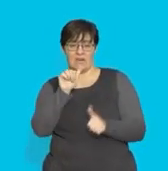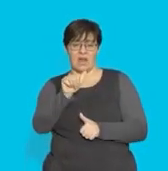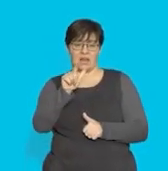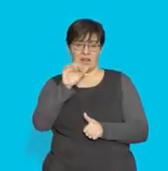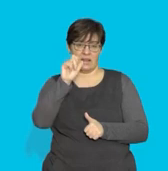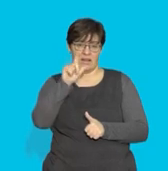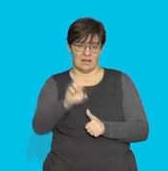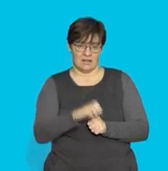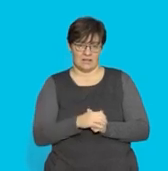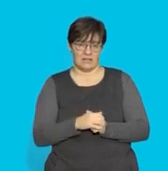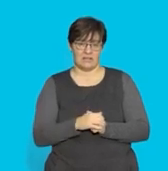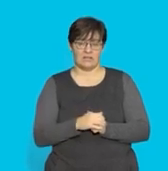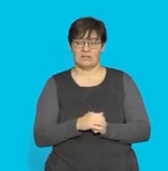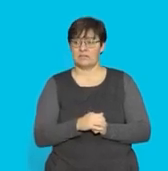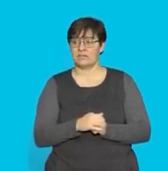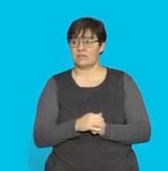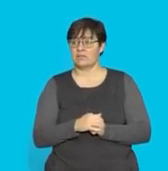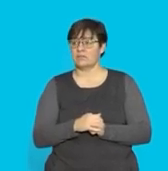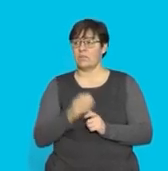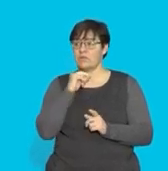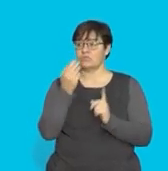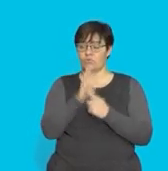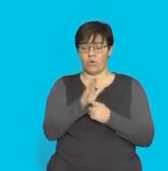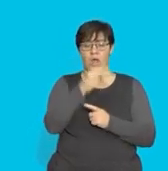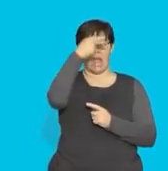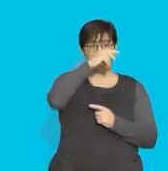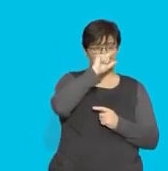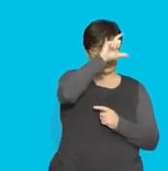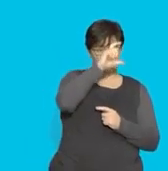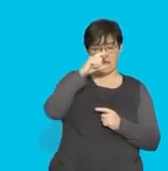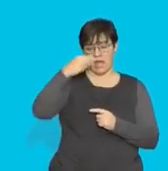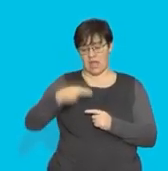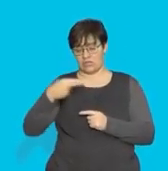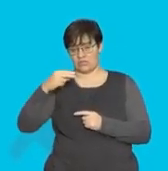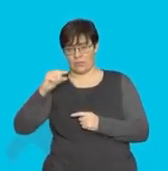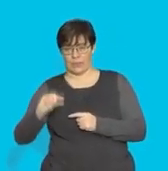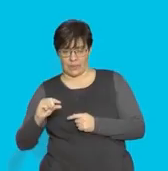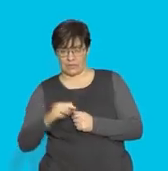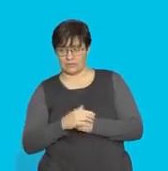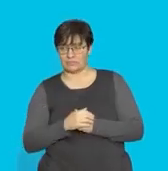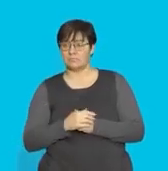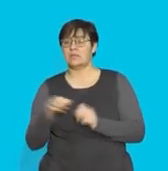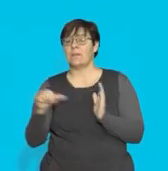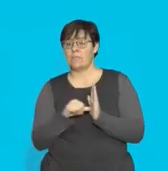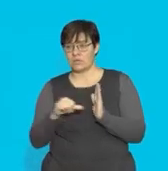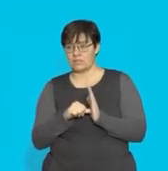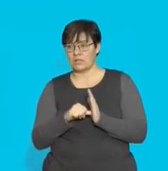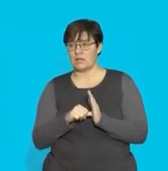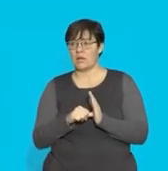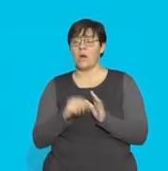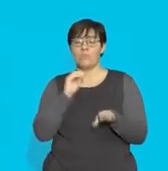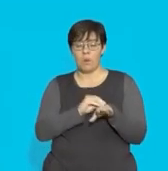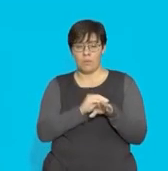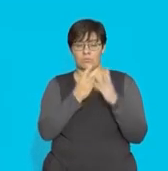the recessive allele. Again, so I've got to allocate a heterozygous combination to that. And that's fundamental